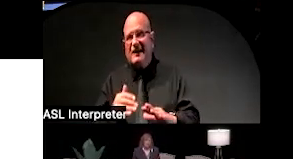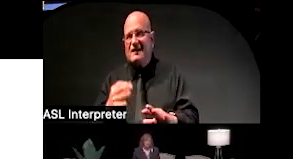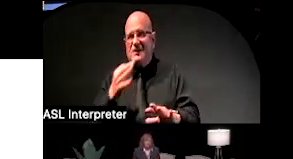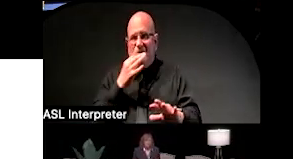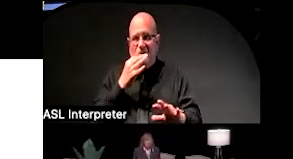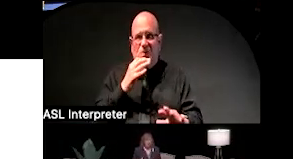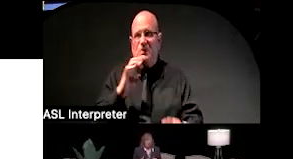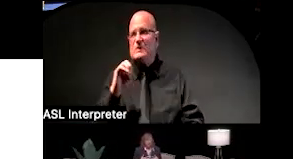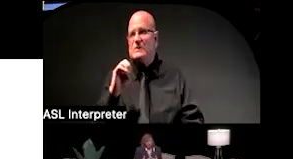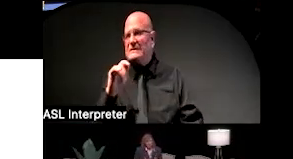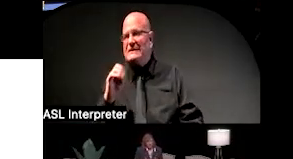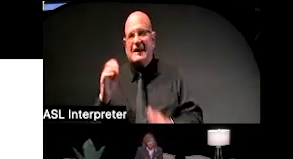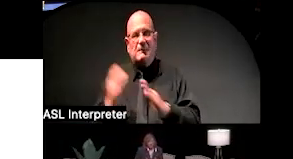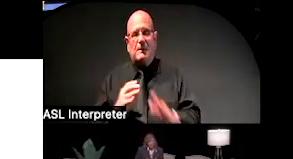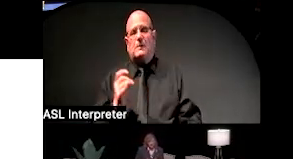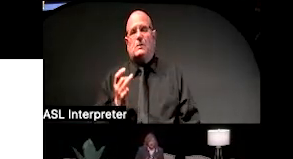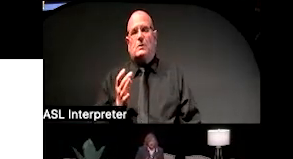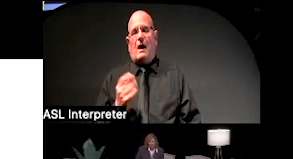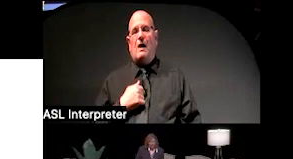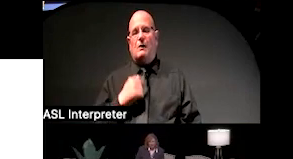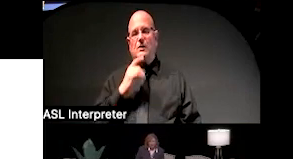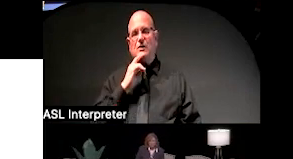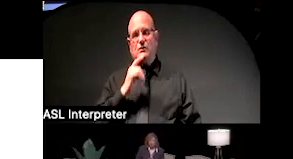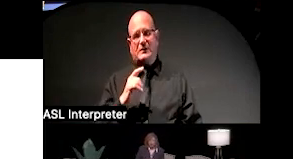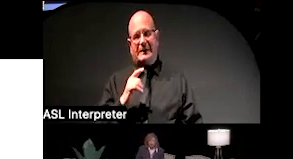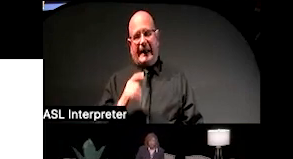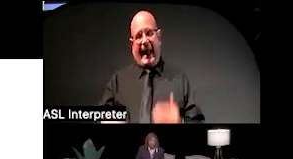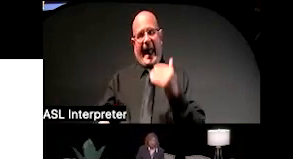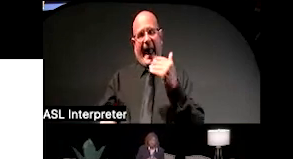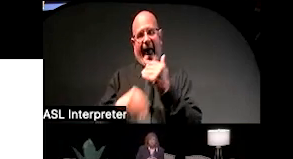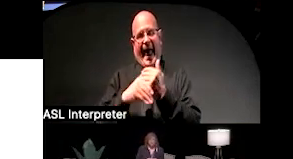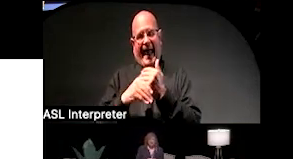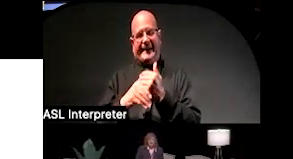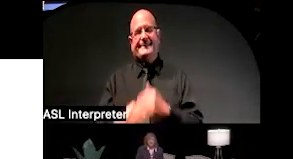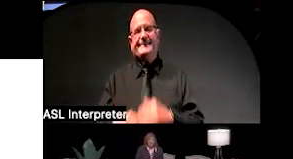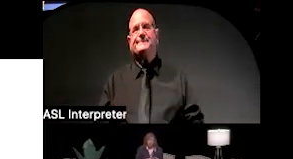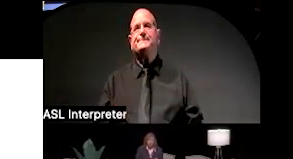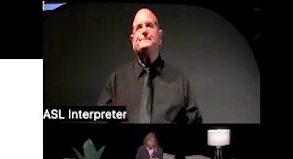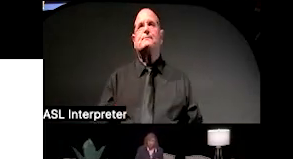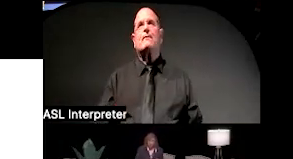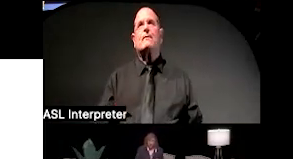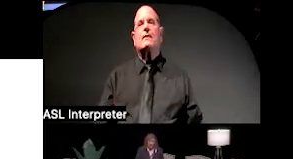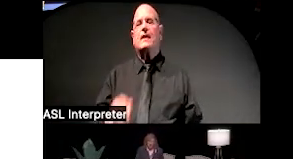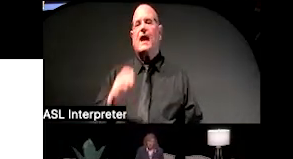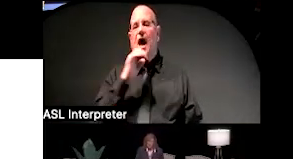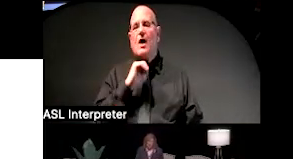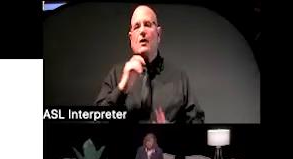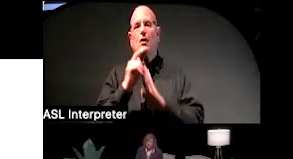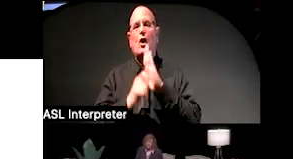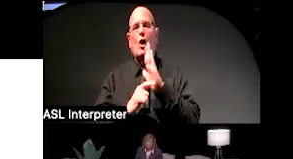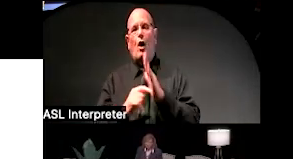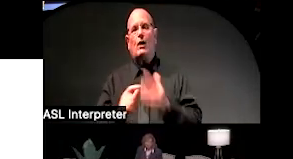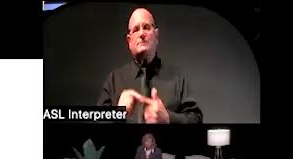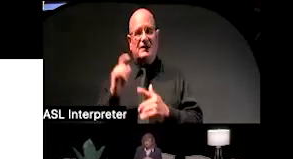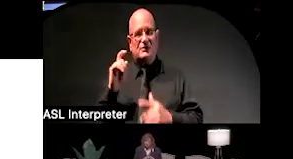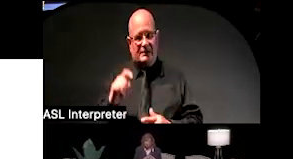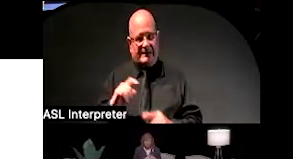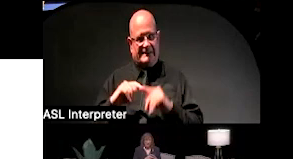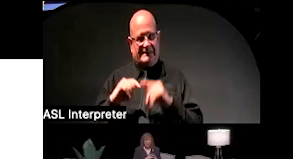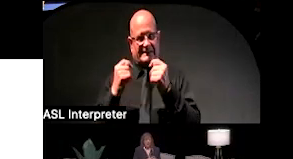like that. I was actually added to the elder law and special needs